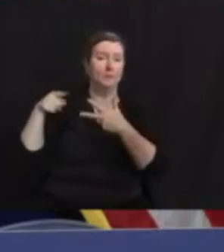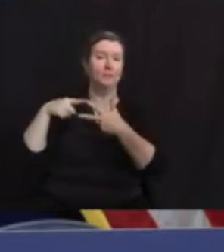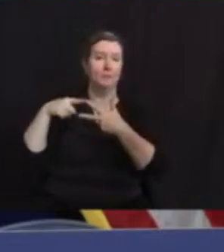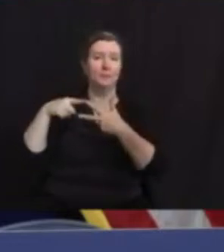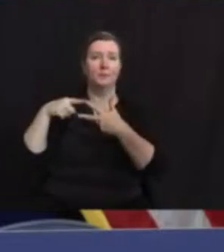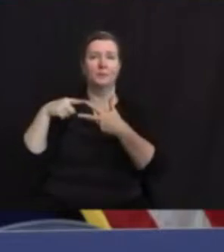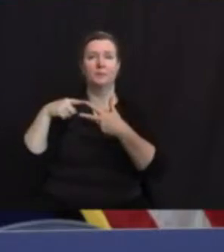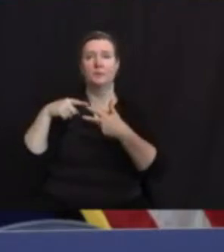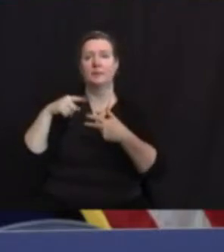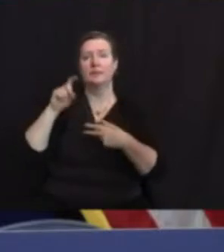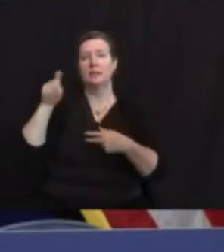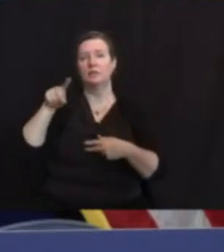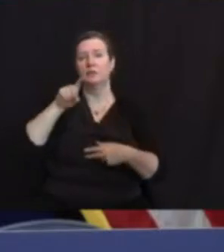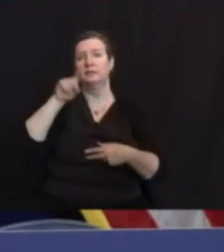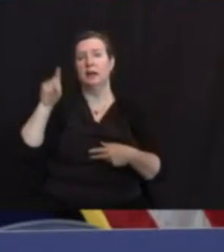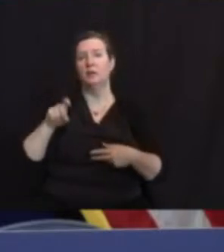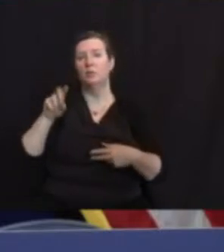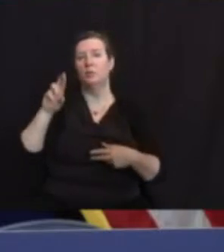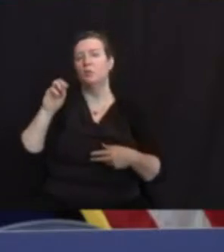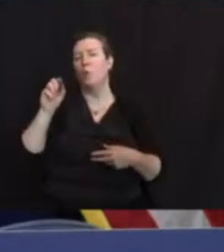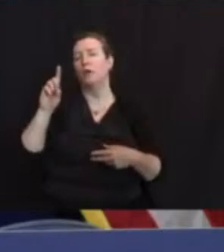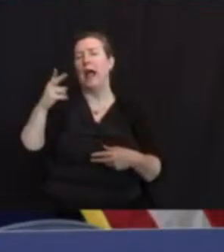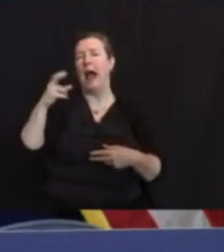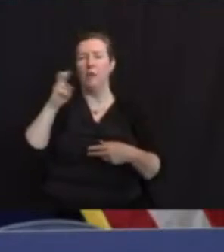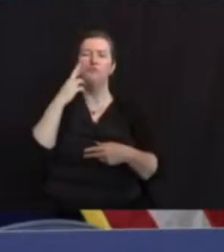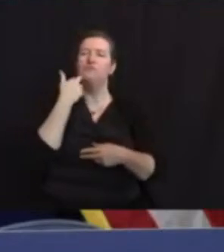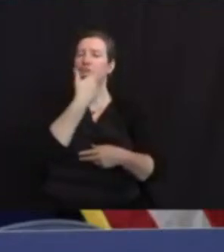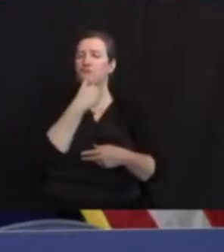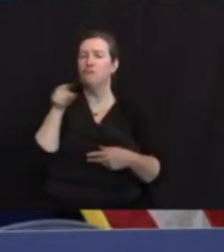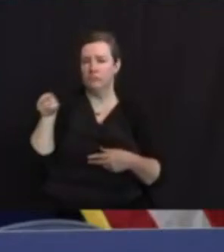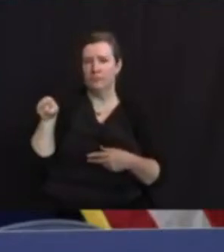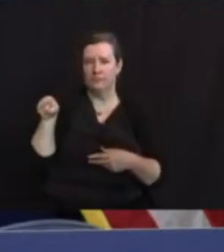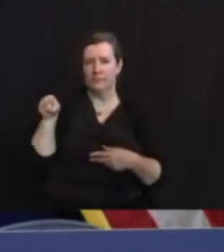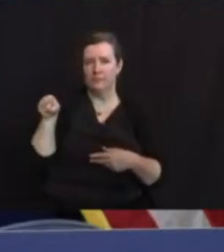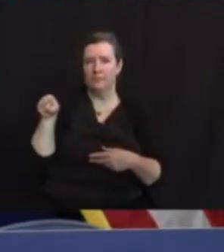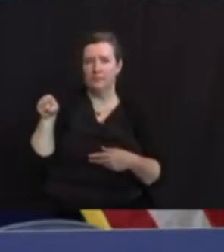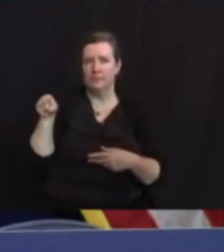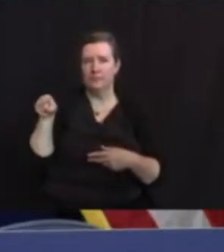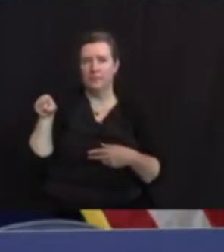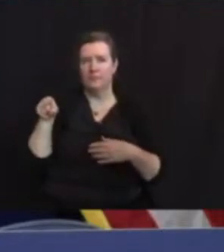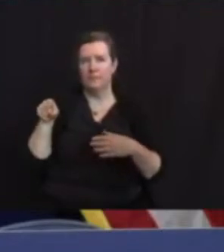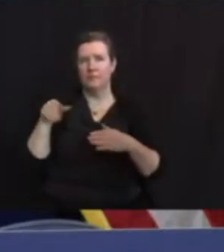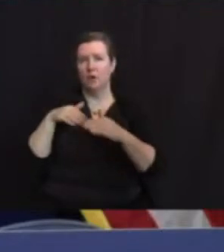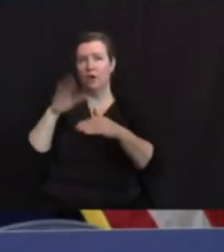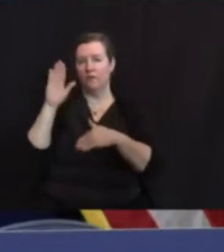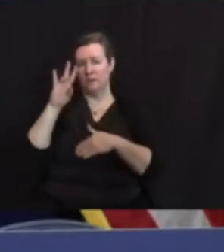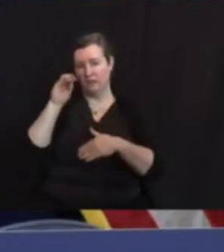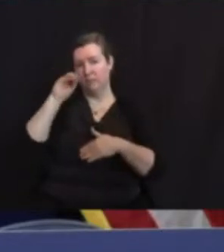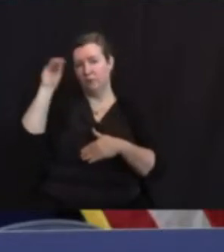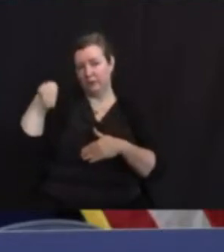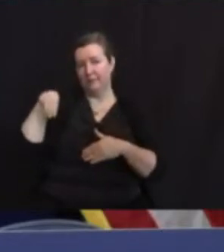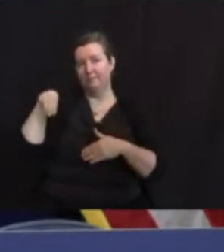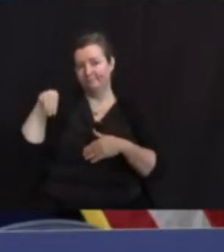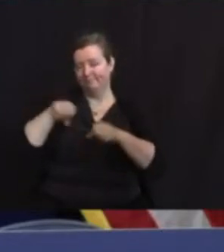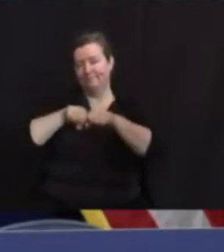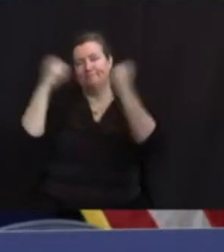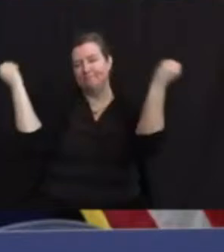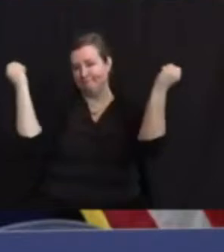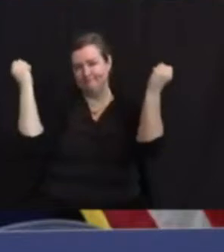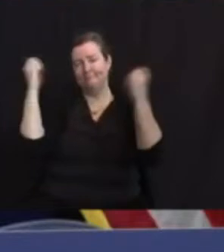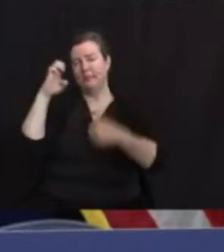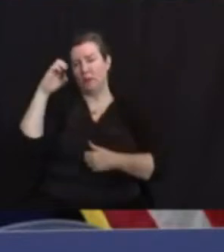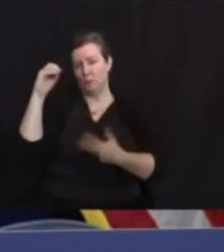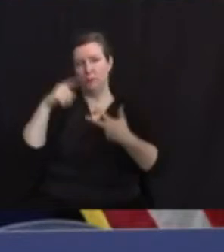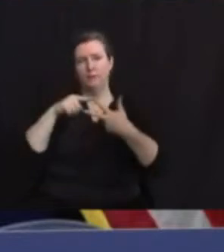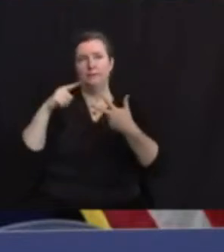Texas Roadhouse. That was at almost 70% capacity in violation of the EO. And in Ventnor,